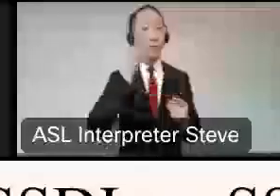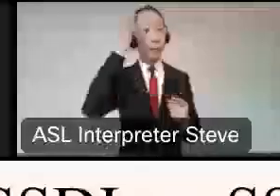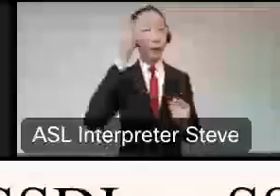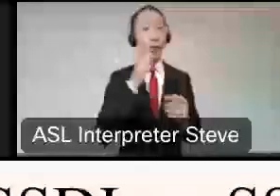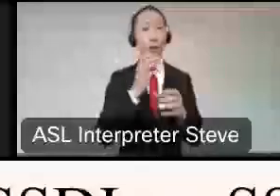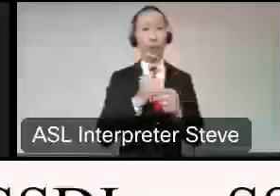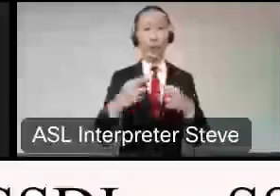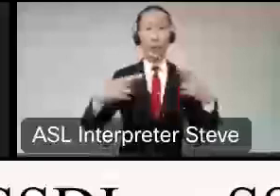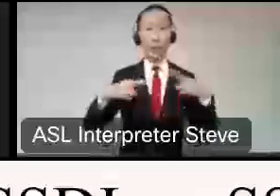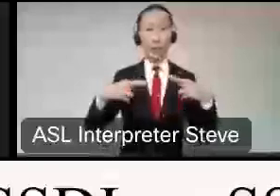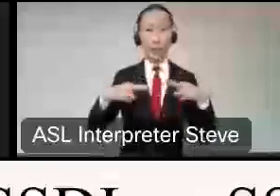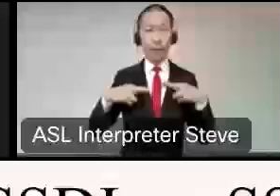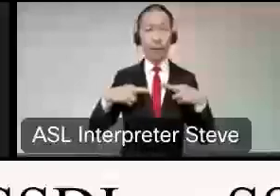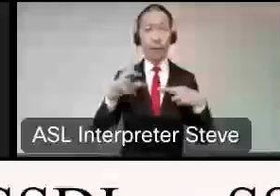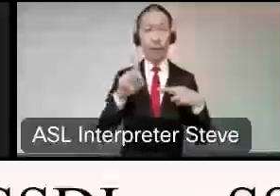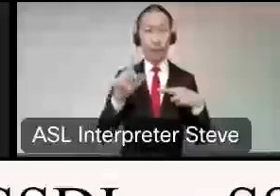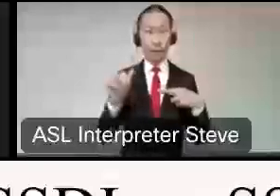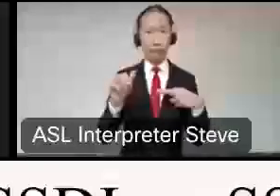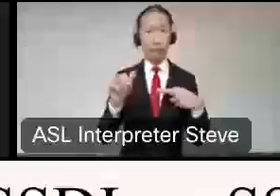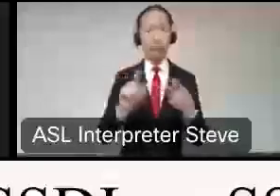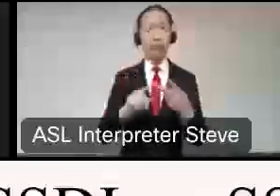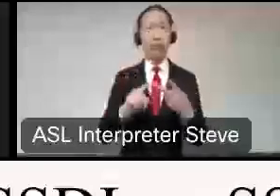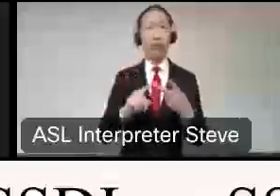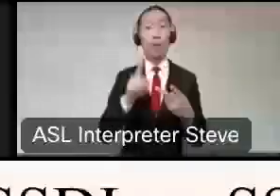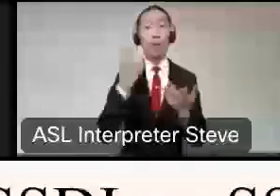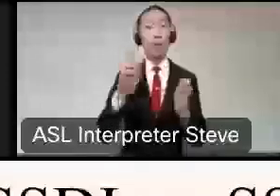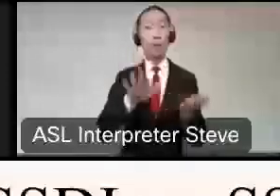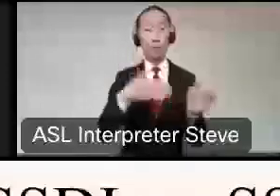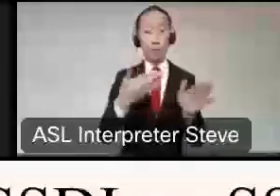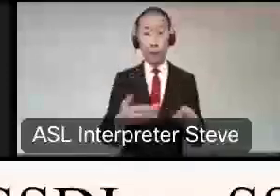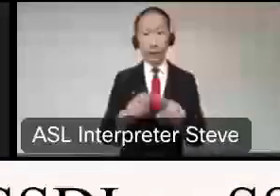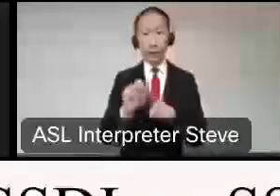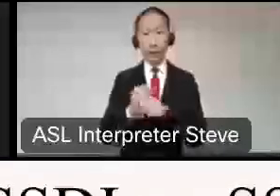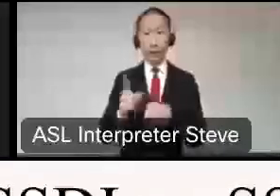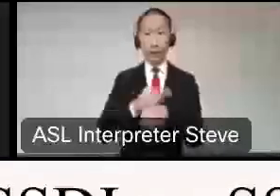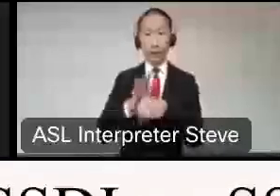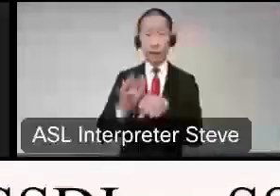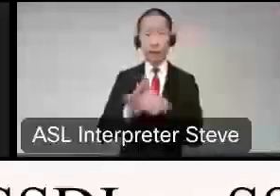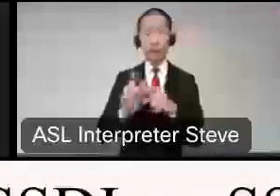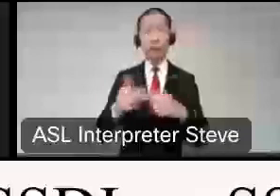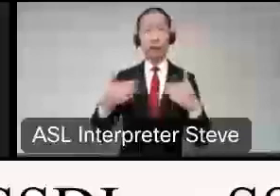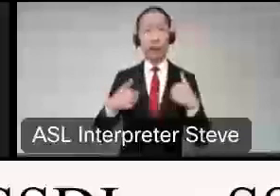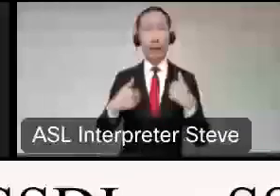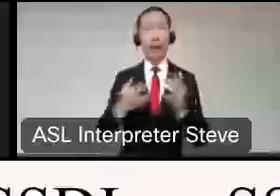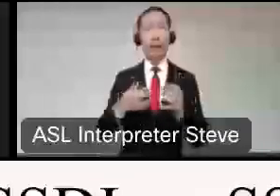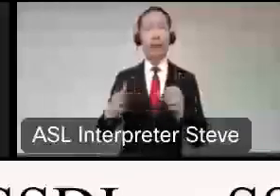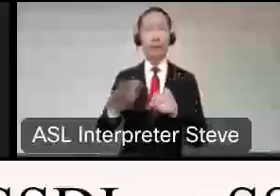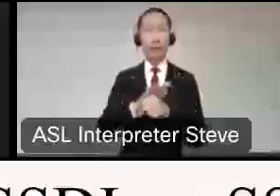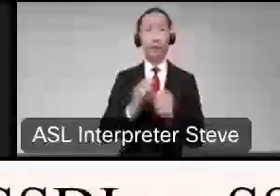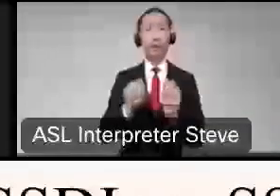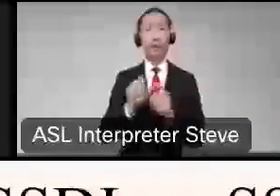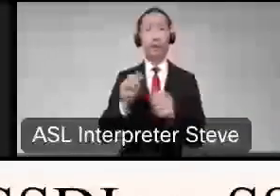either retirement, disability, or is deceased but worked long enough to be insured for Social Security prior to their